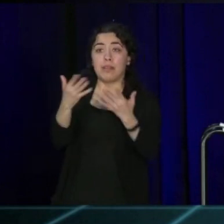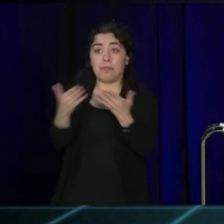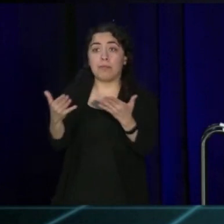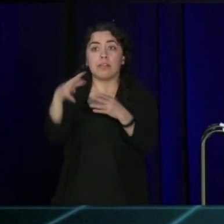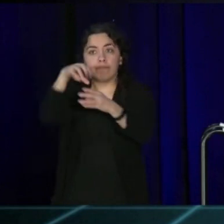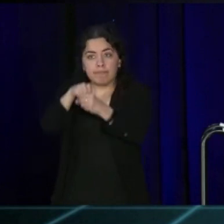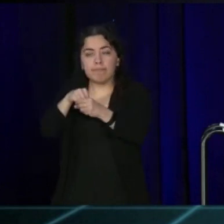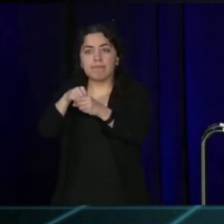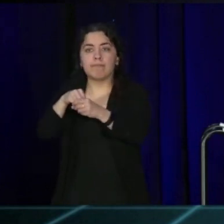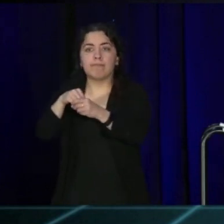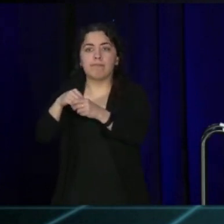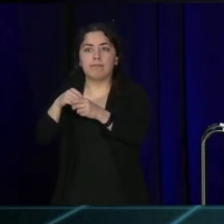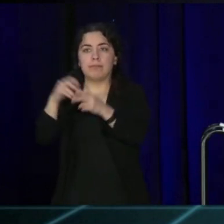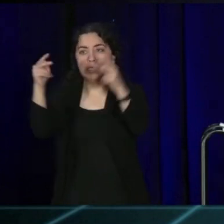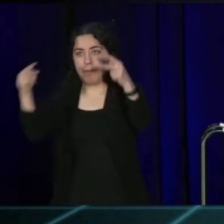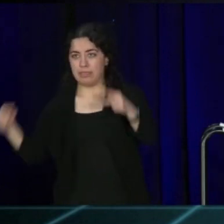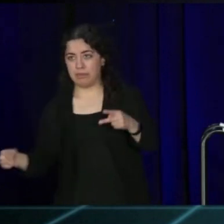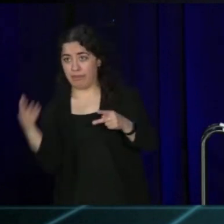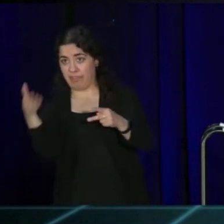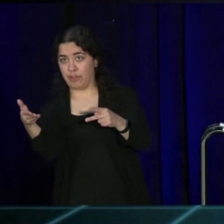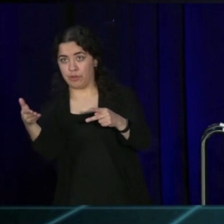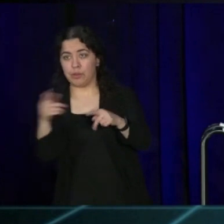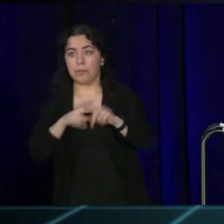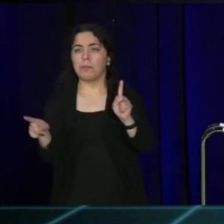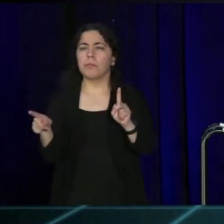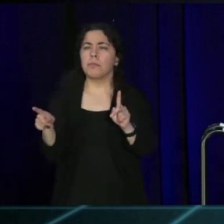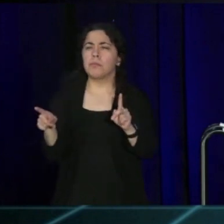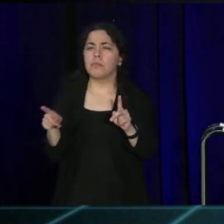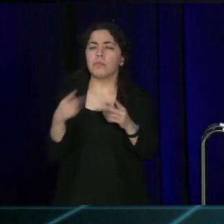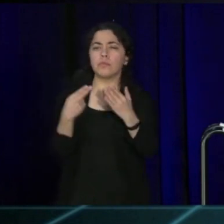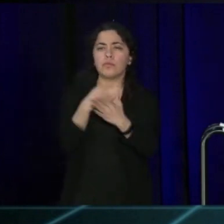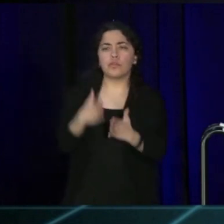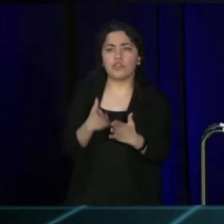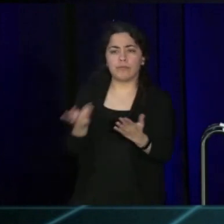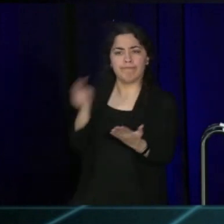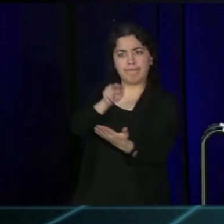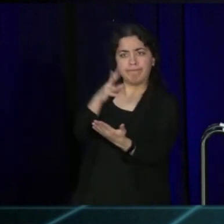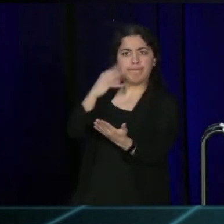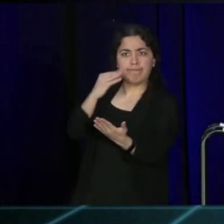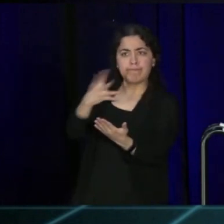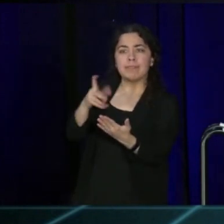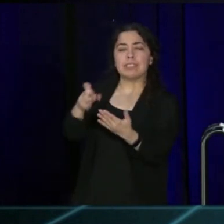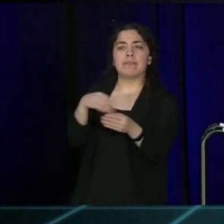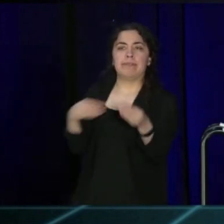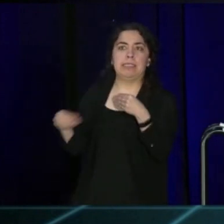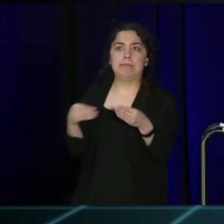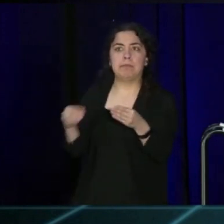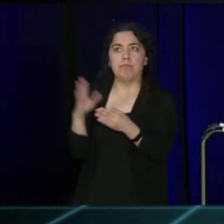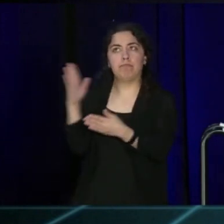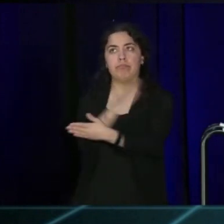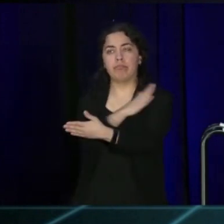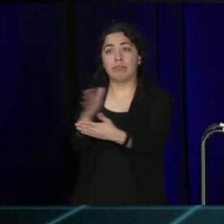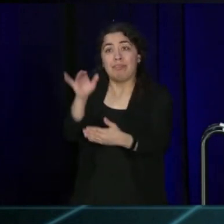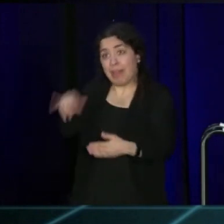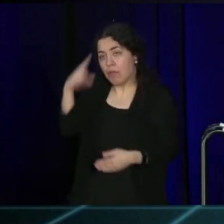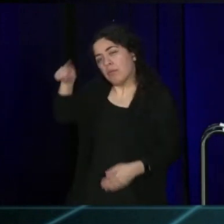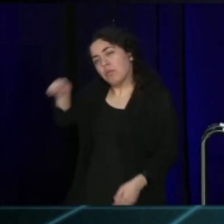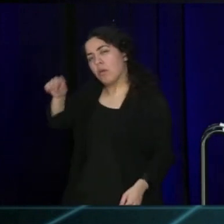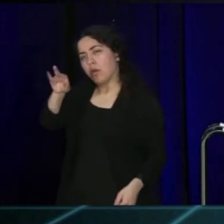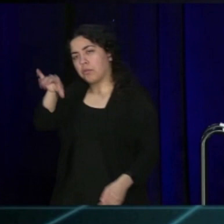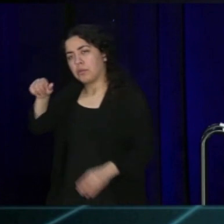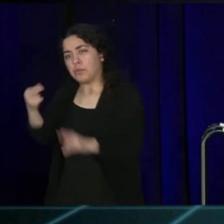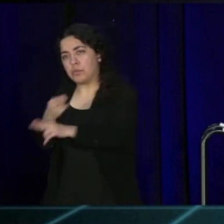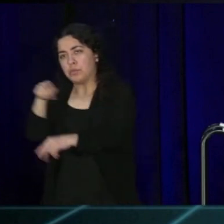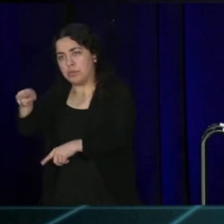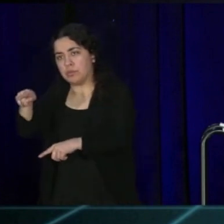semantics. And for modern user interfaces, we often need more flexibility. And this is exactly what ARIA is for. It is a spec